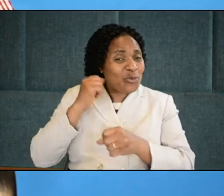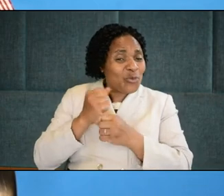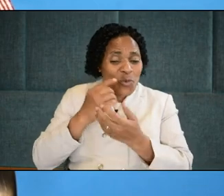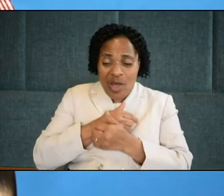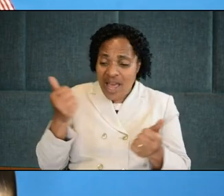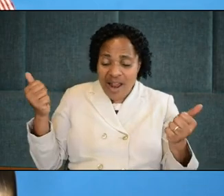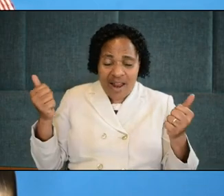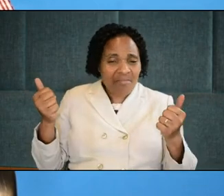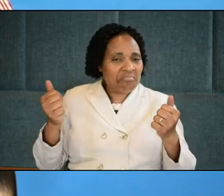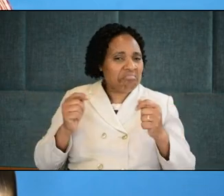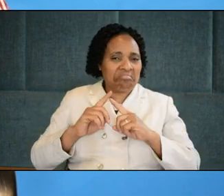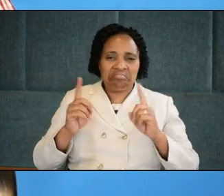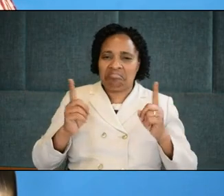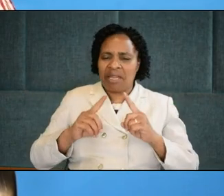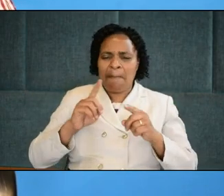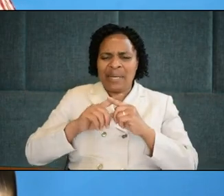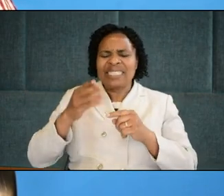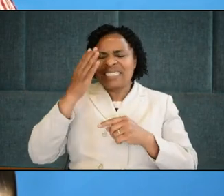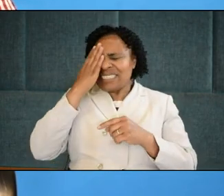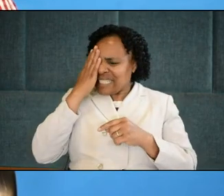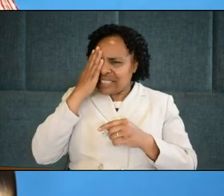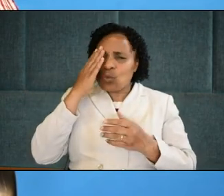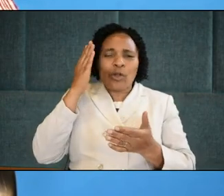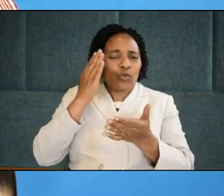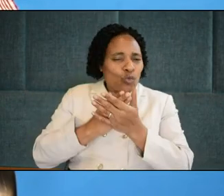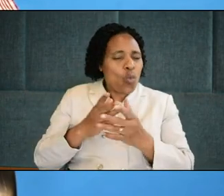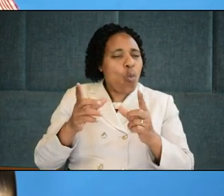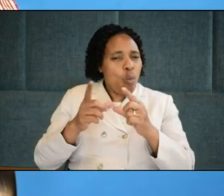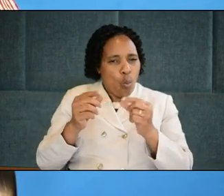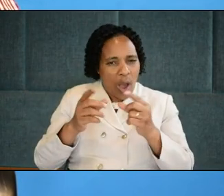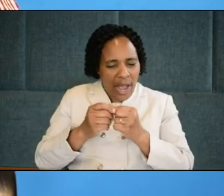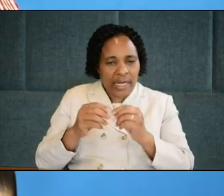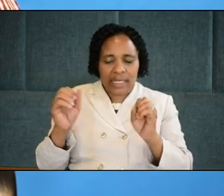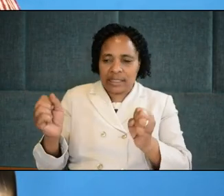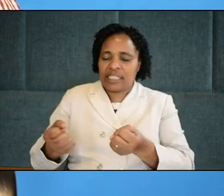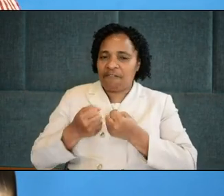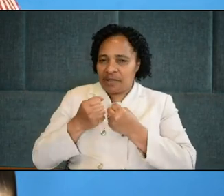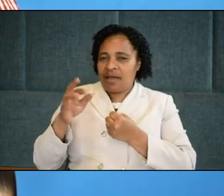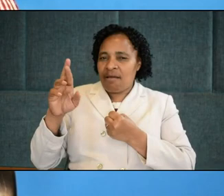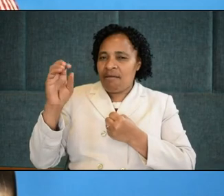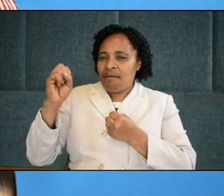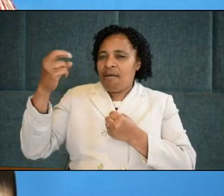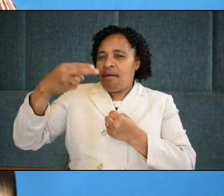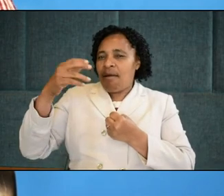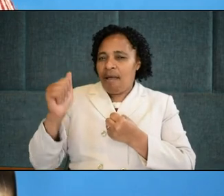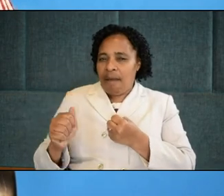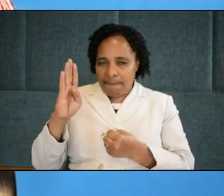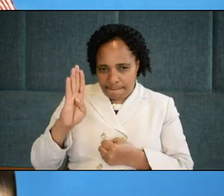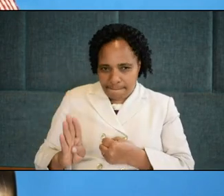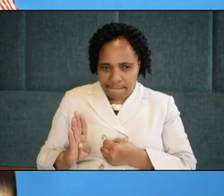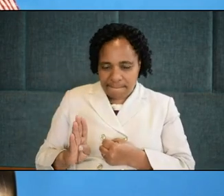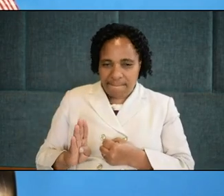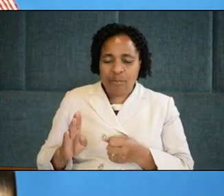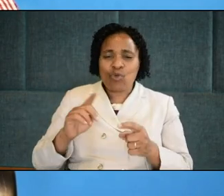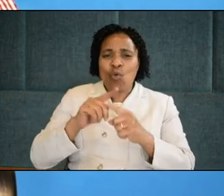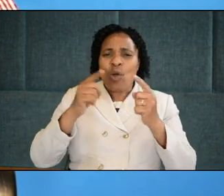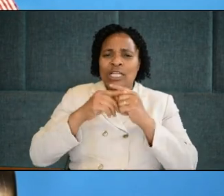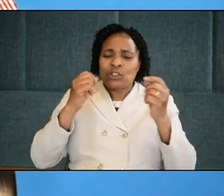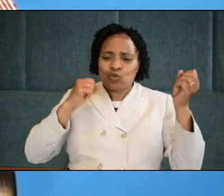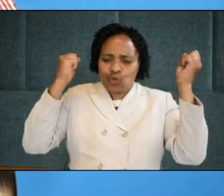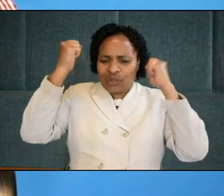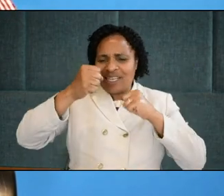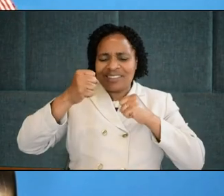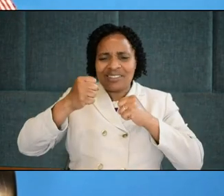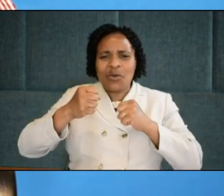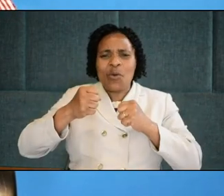do. But the Israelites were true to their word in saving Rahab. I can imagine when the soldiers were marching